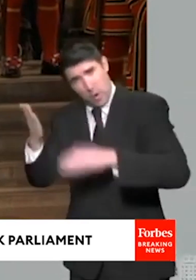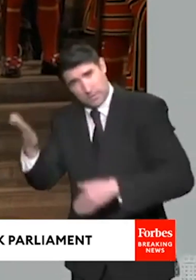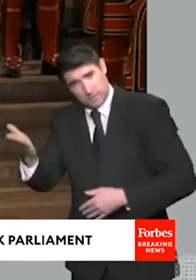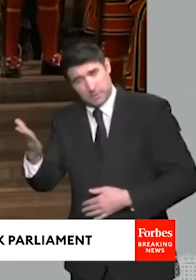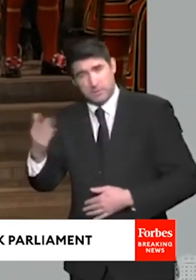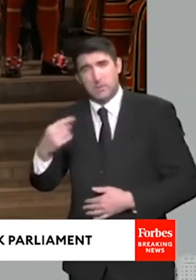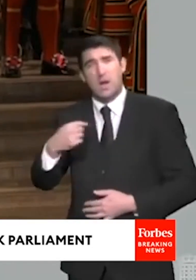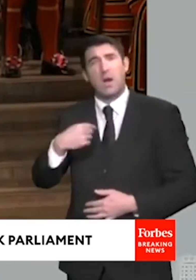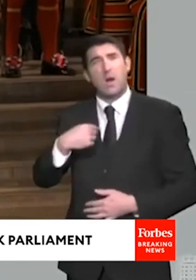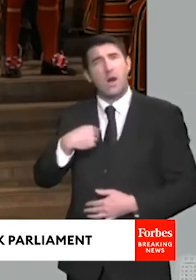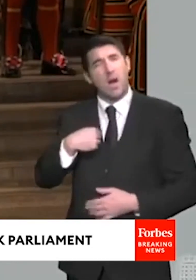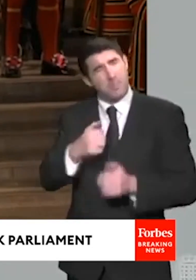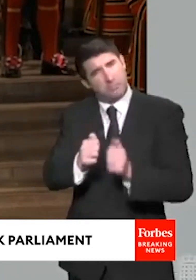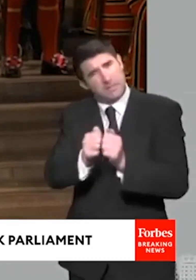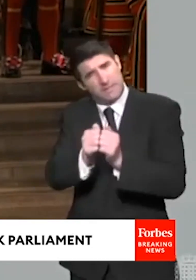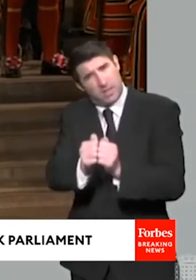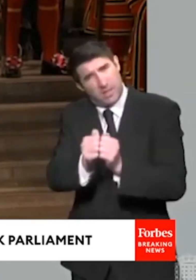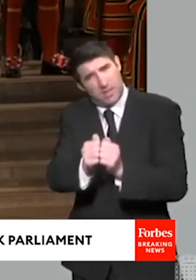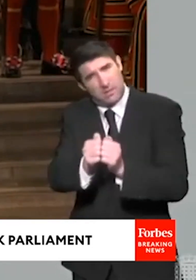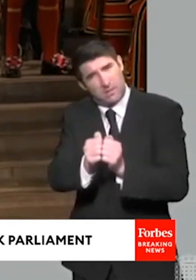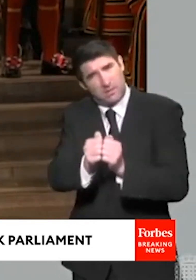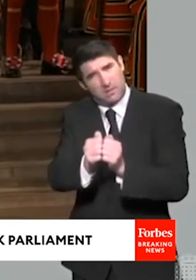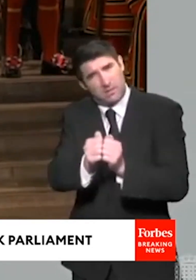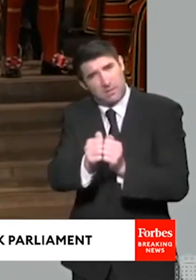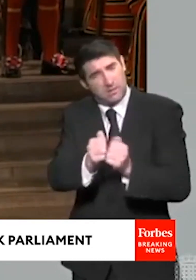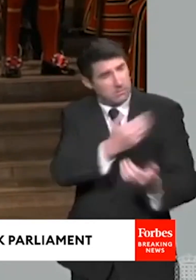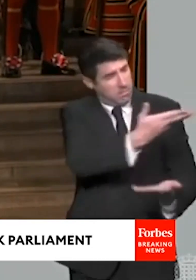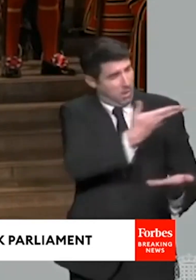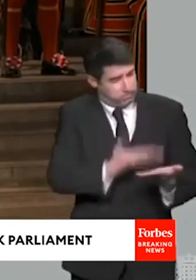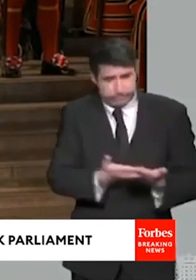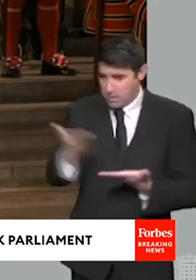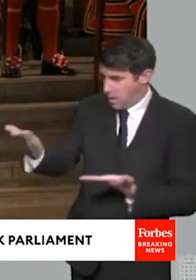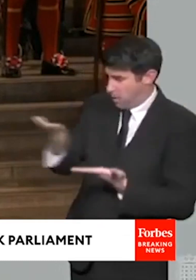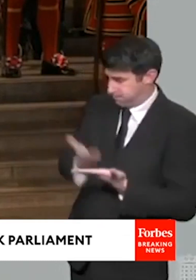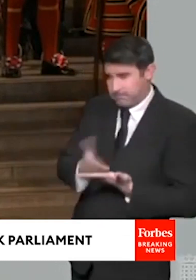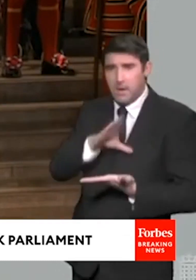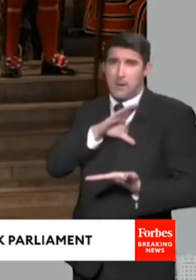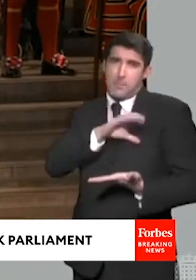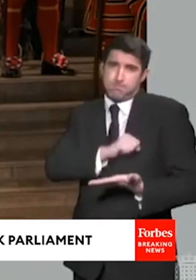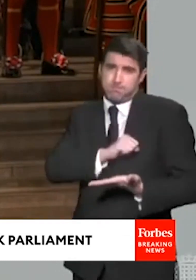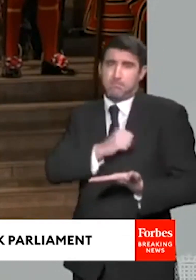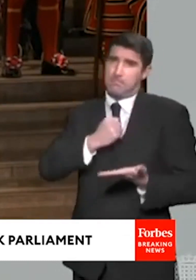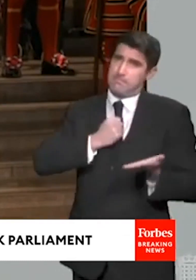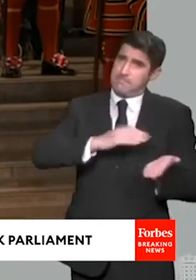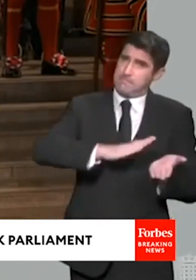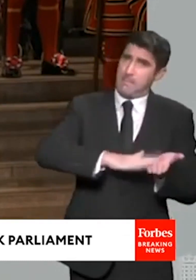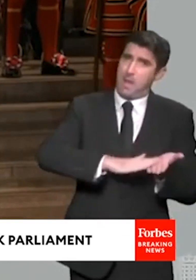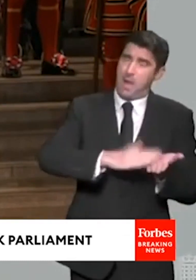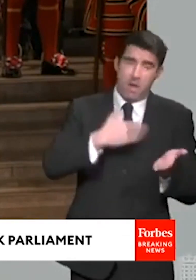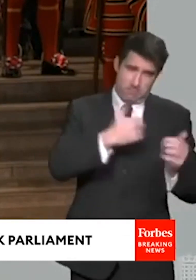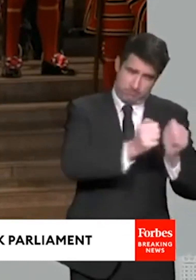of condolence by the House of Lords and the House of Commons, which so touchingly